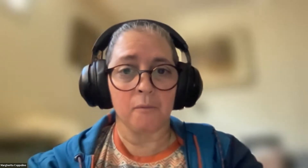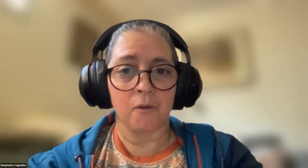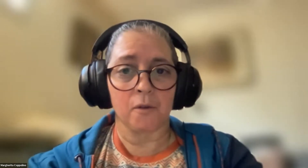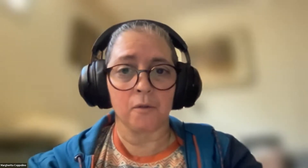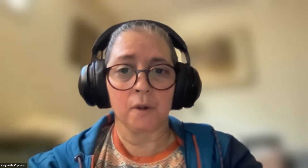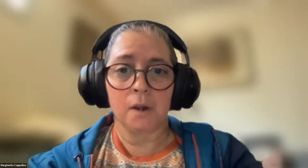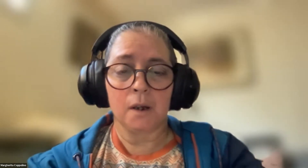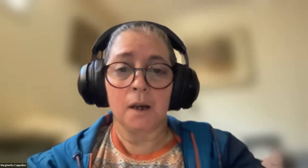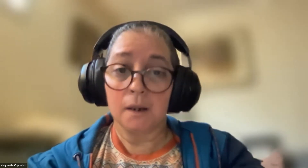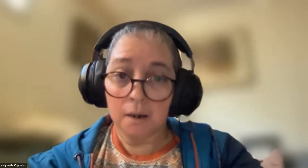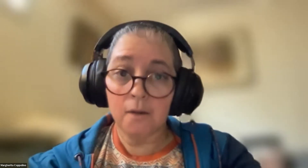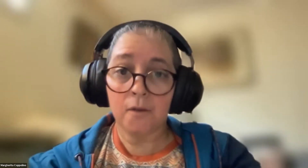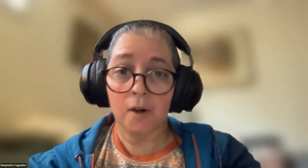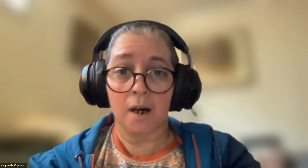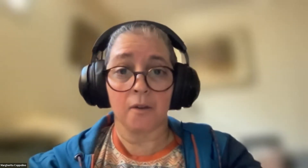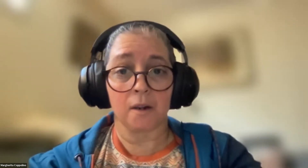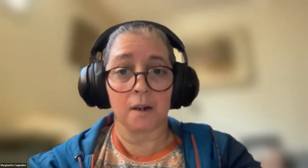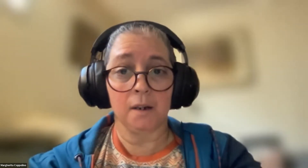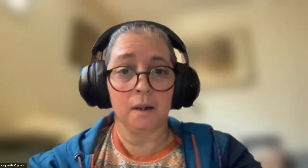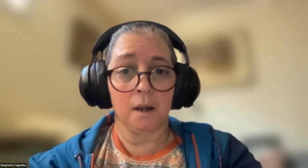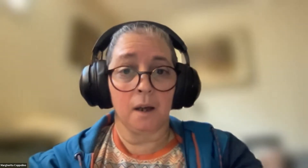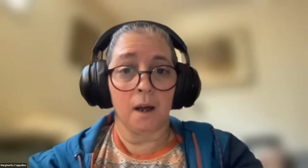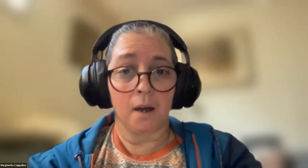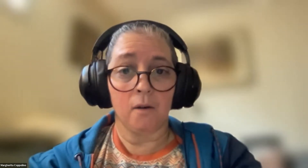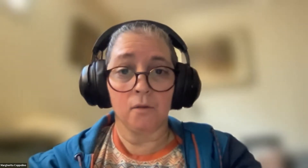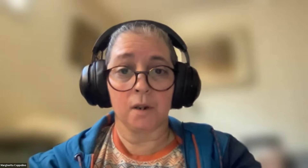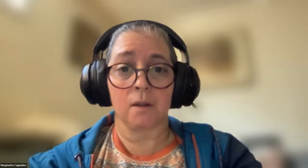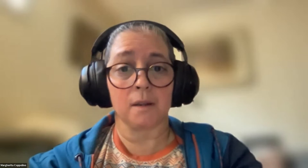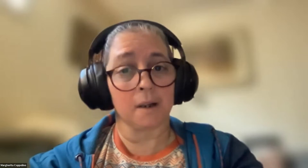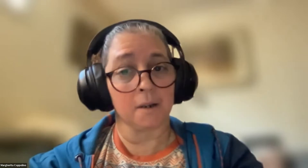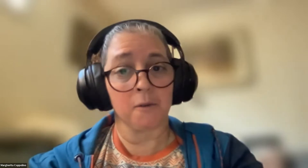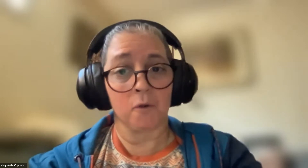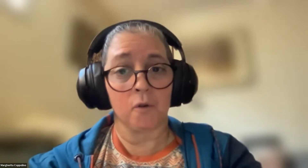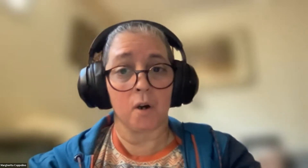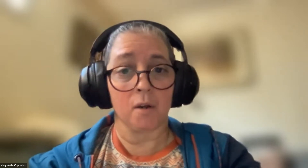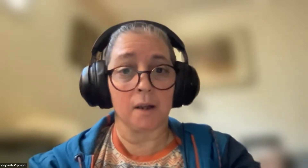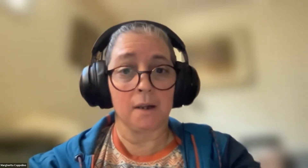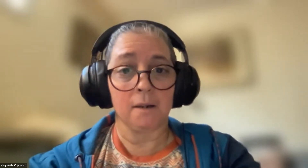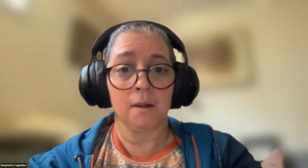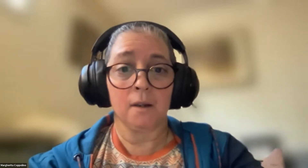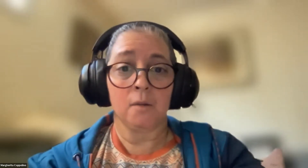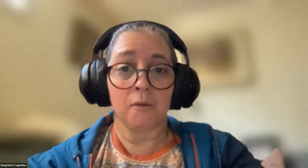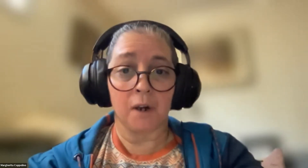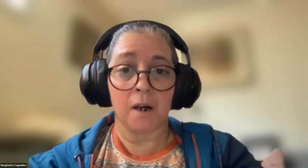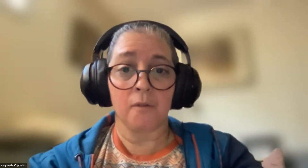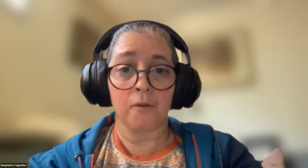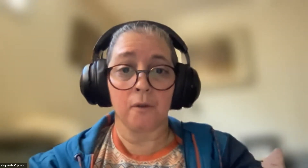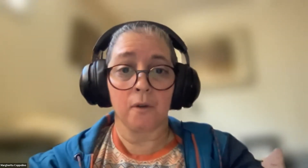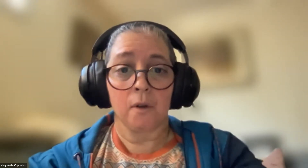by themselves and needs to isolate, how long does it take before Auslan